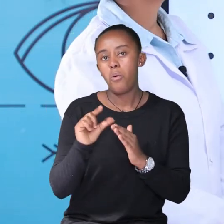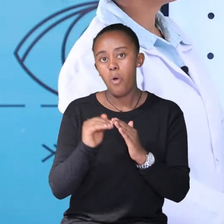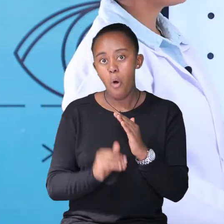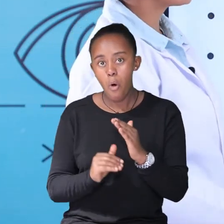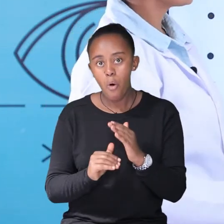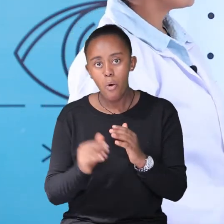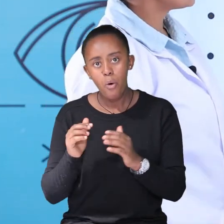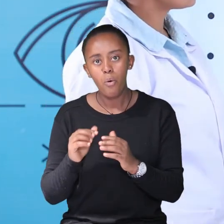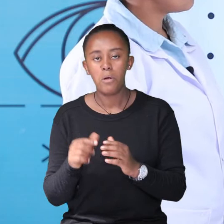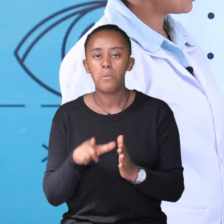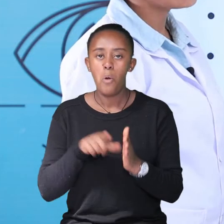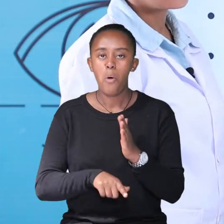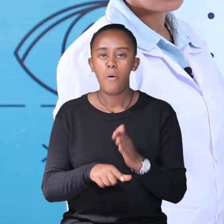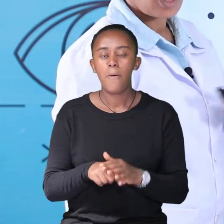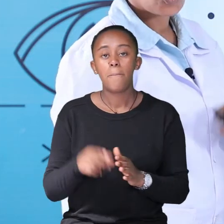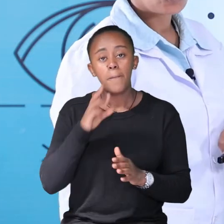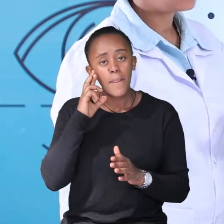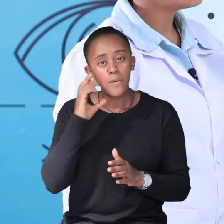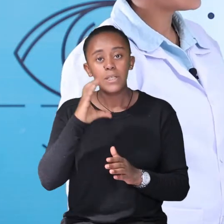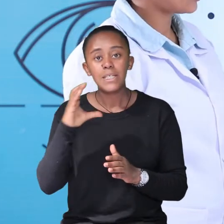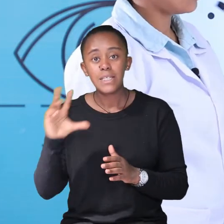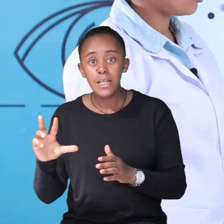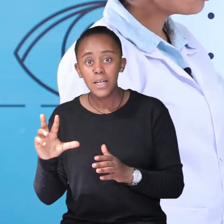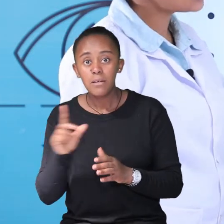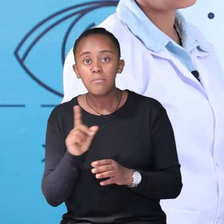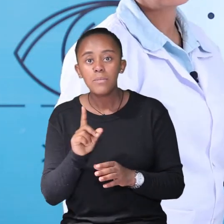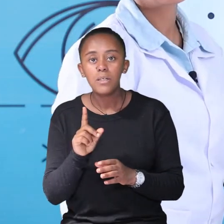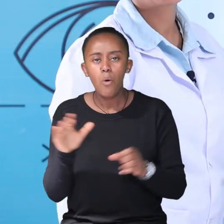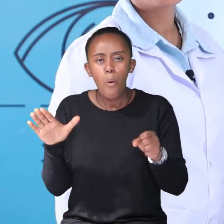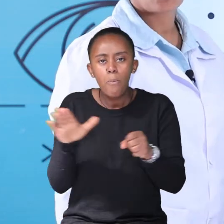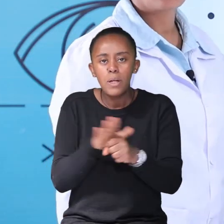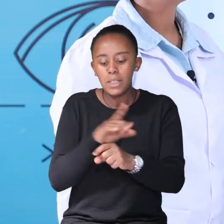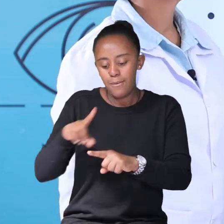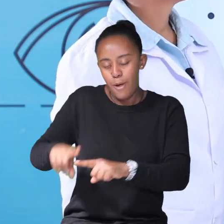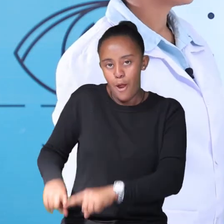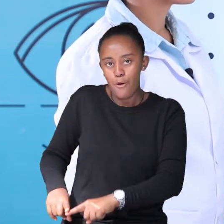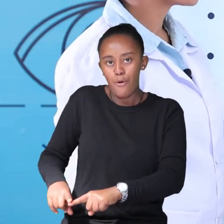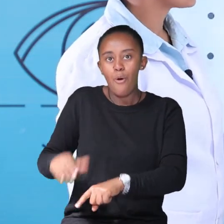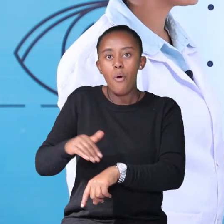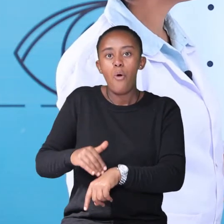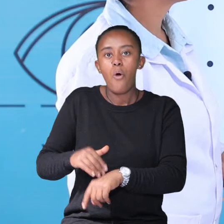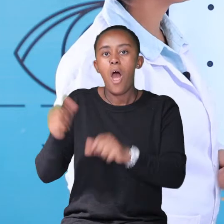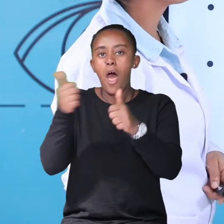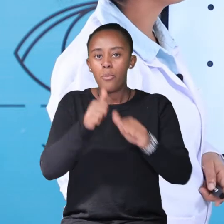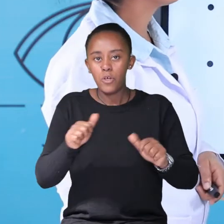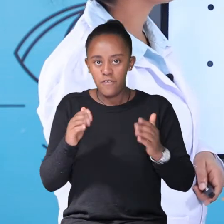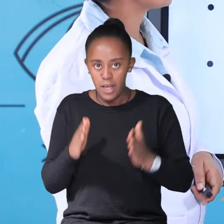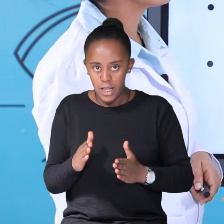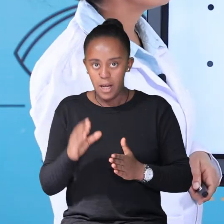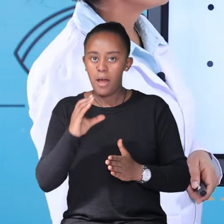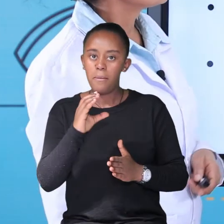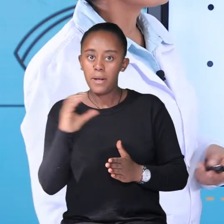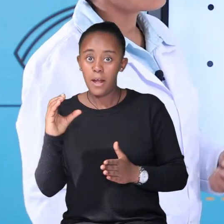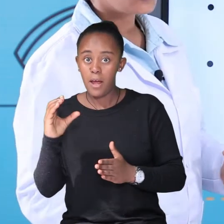Why? Because C3 plants, as you know, they completely depend on atmospheric carbon